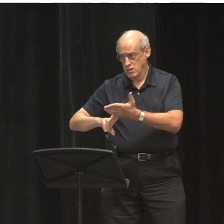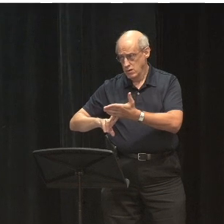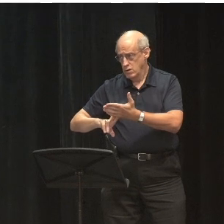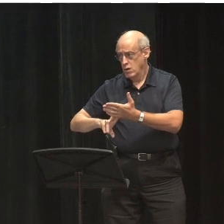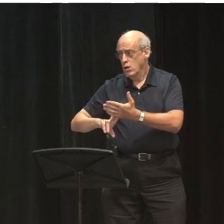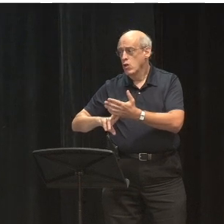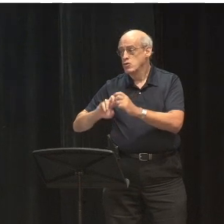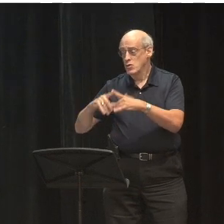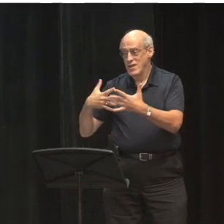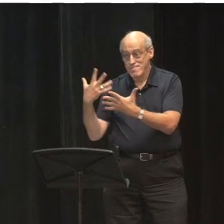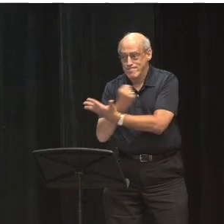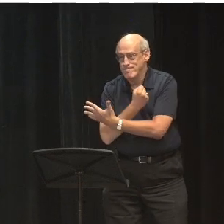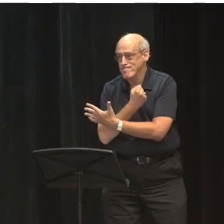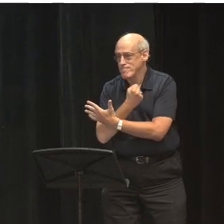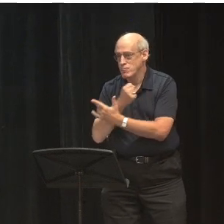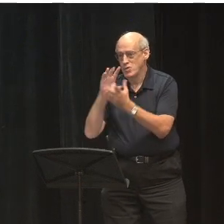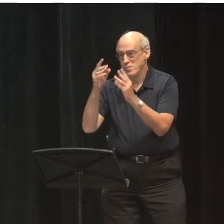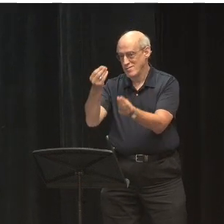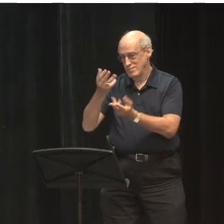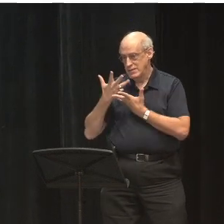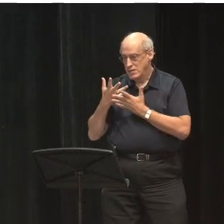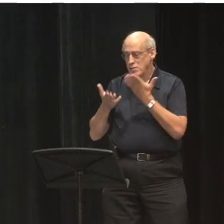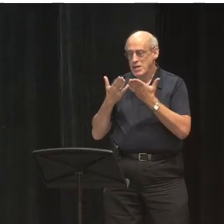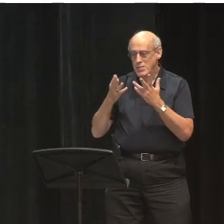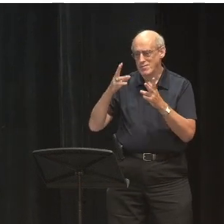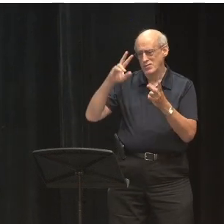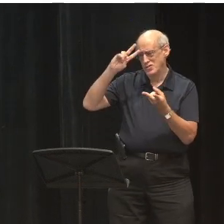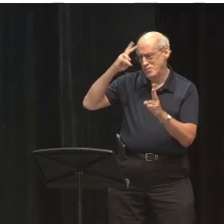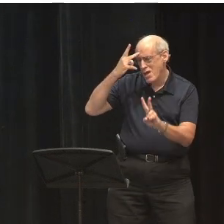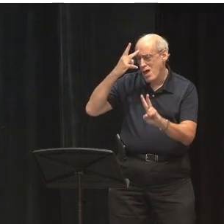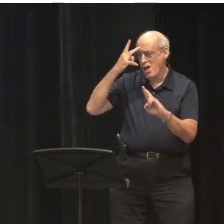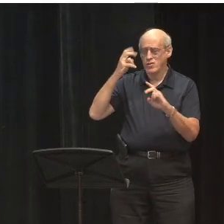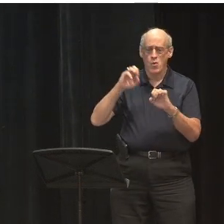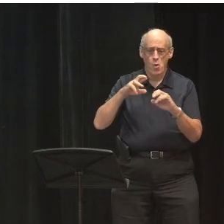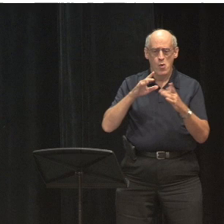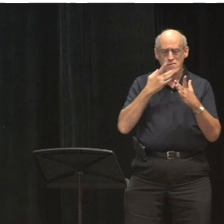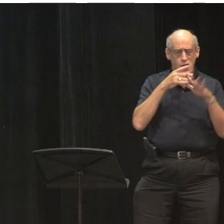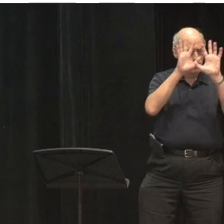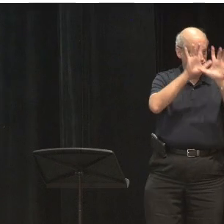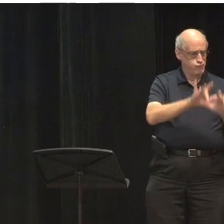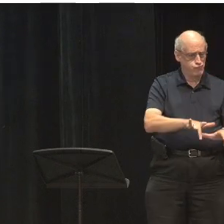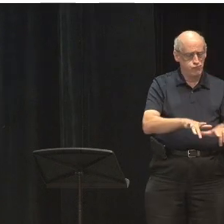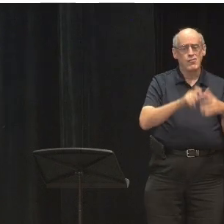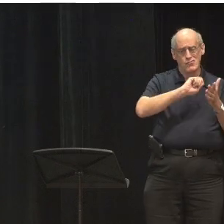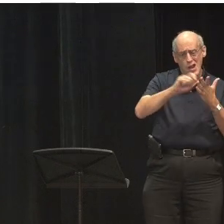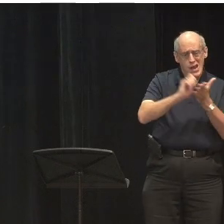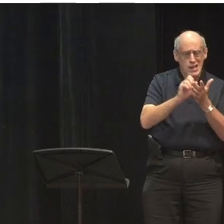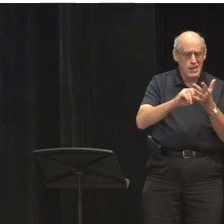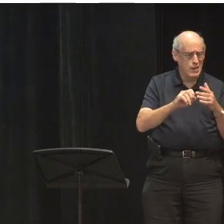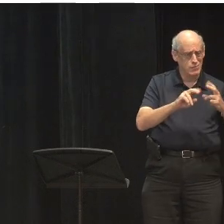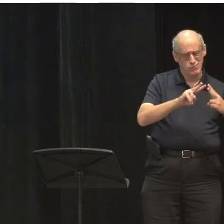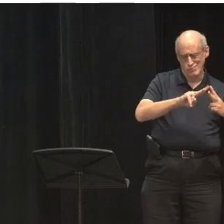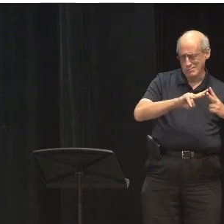make available this time. They may have chosen to switch to submitting their comment in writing or